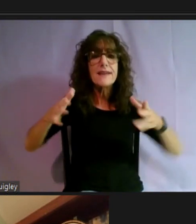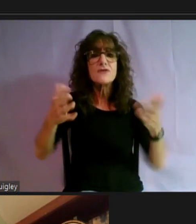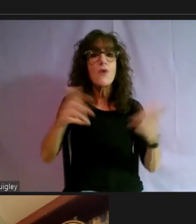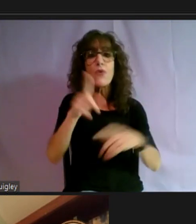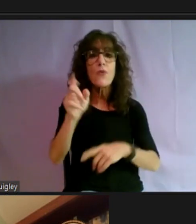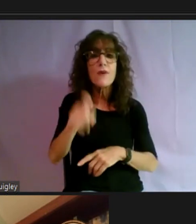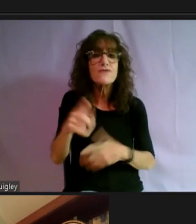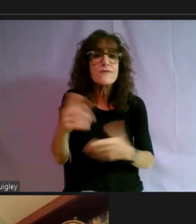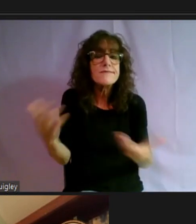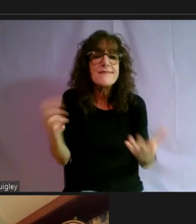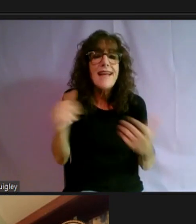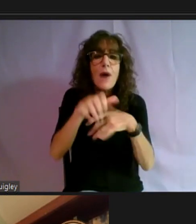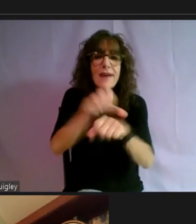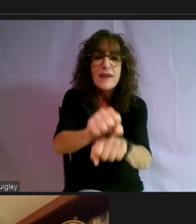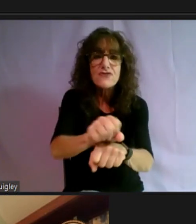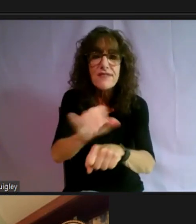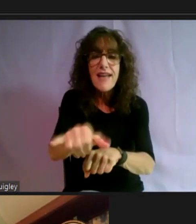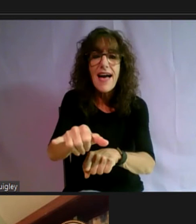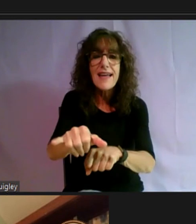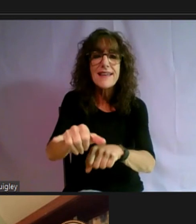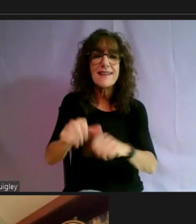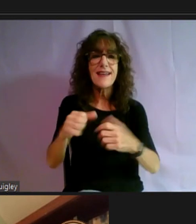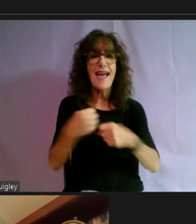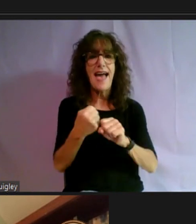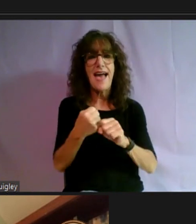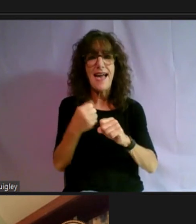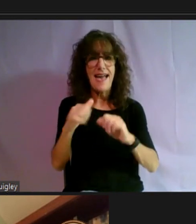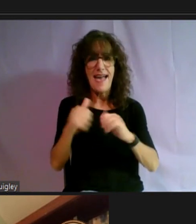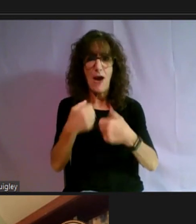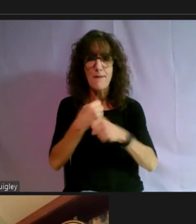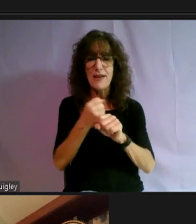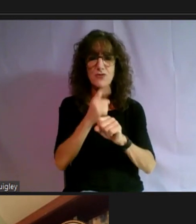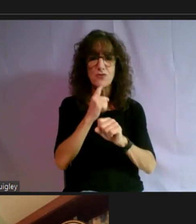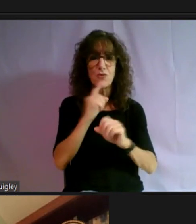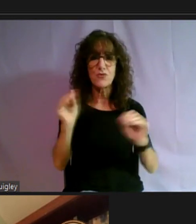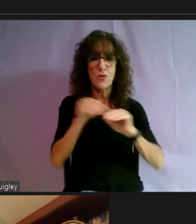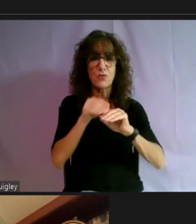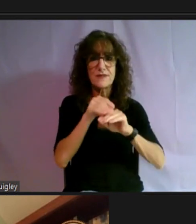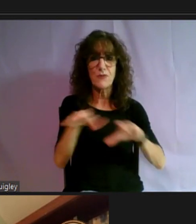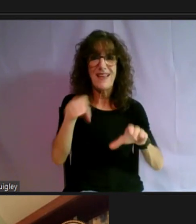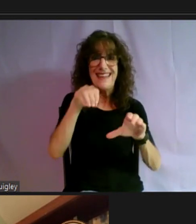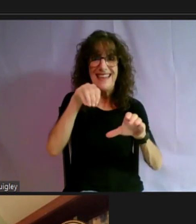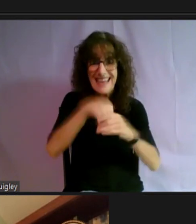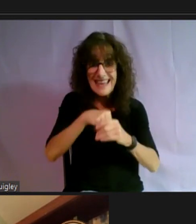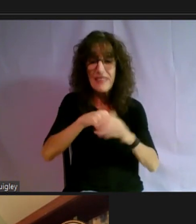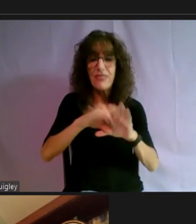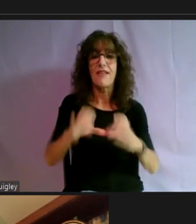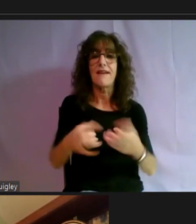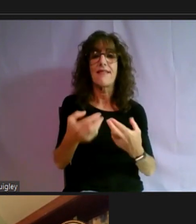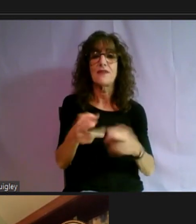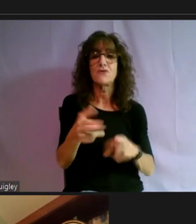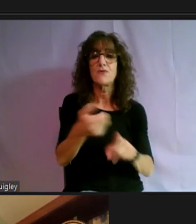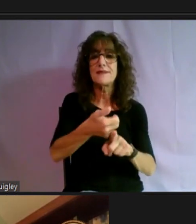going to be, how do we catch that, and how do we make sure there isn't spread that's happening in the classroom itself?